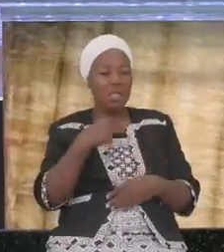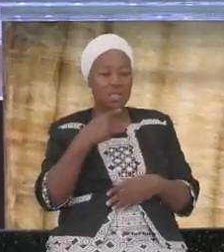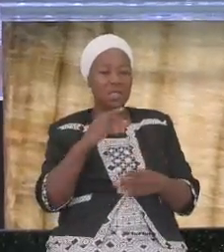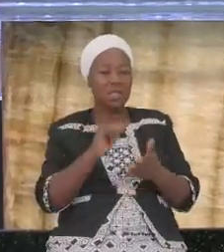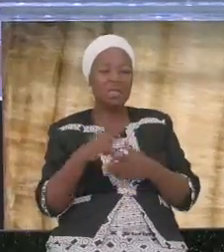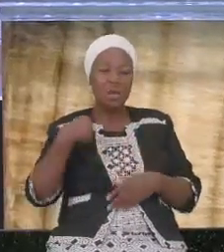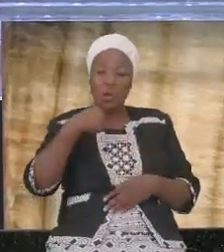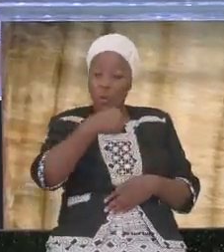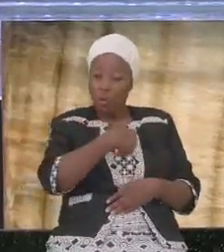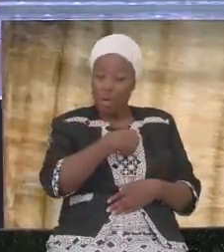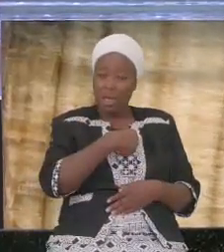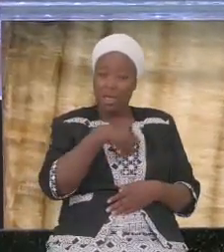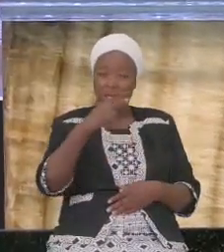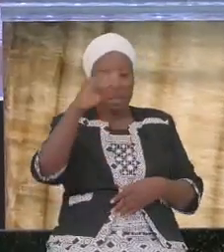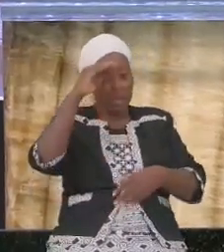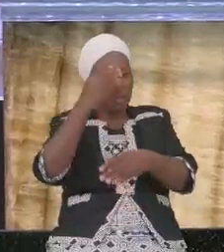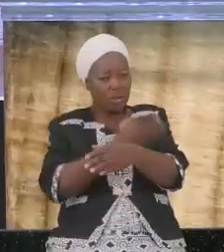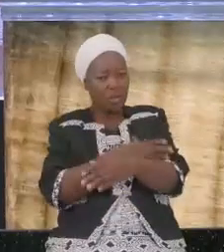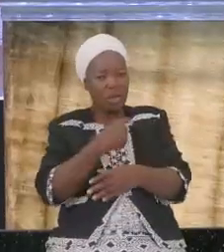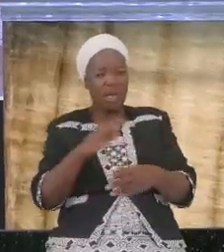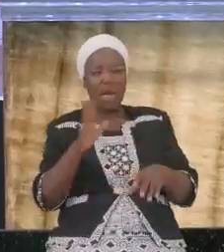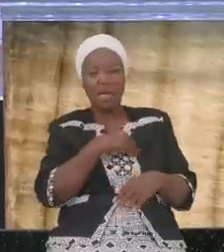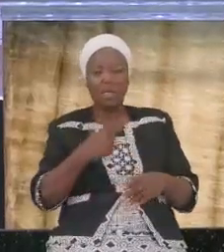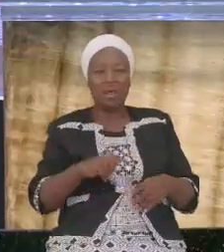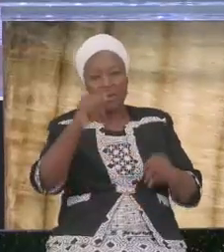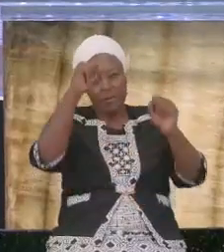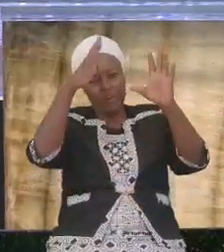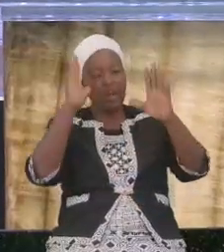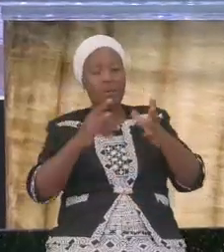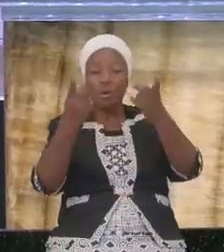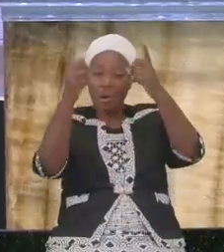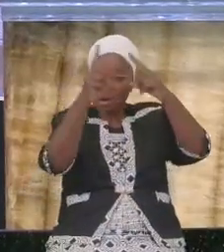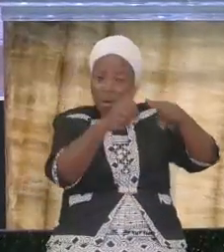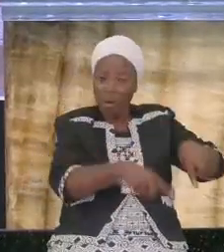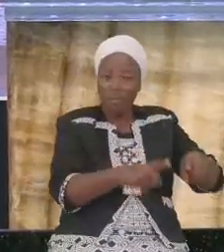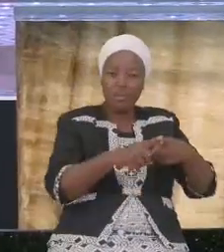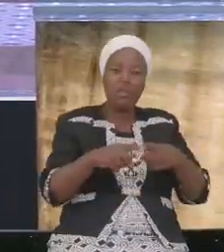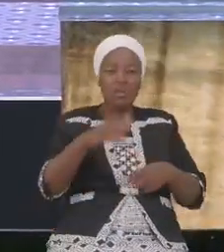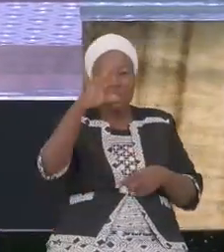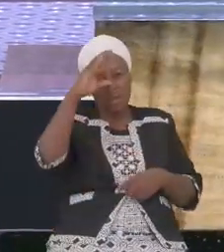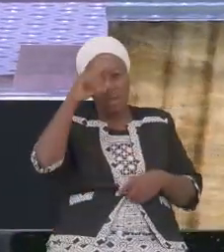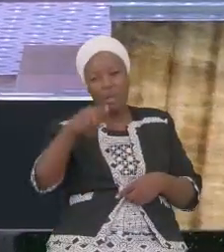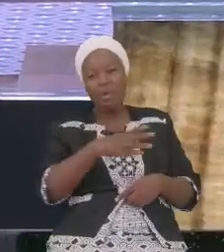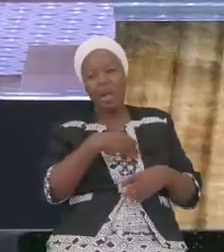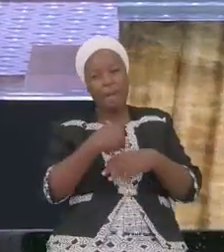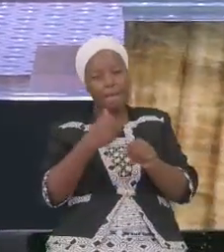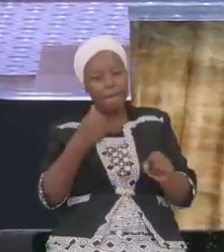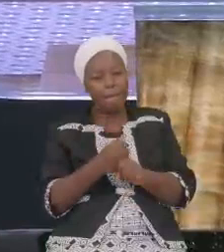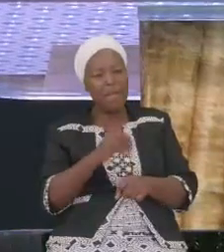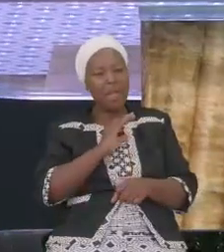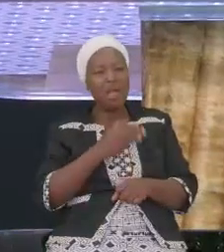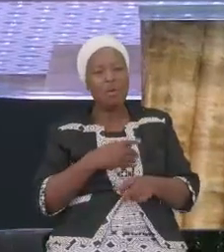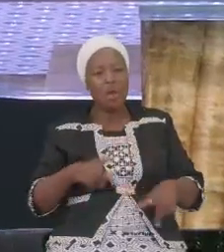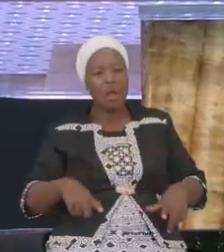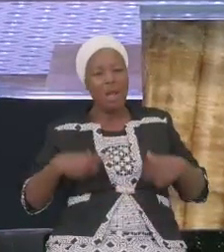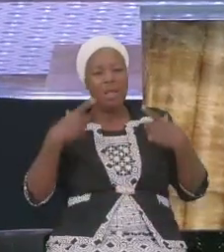we, the Son and the Father, will come unto him and make our